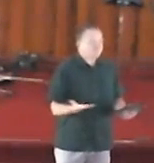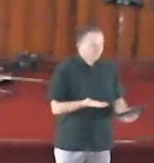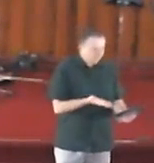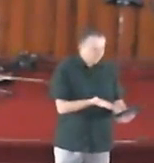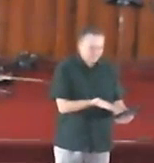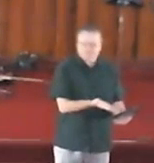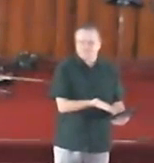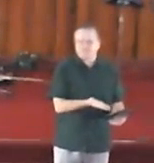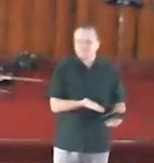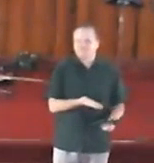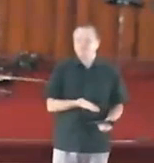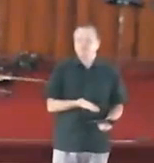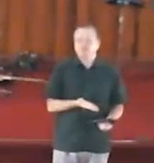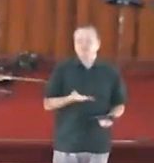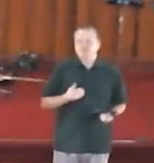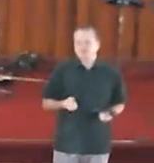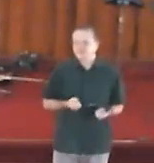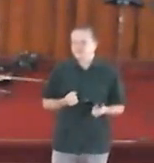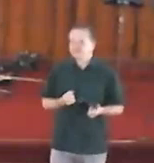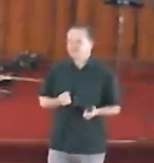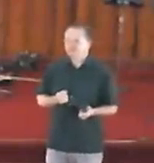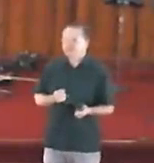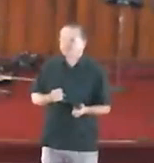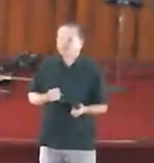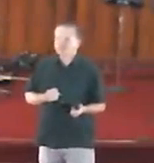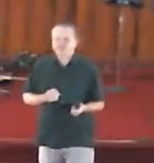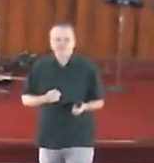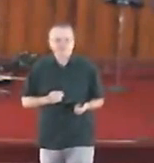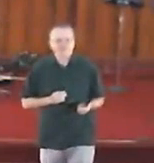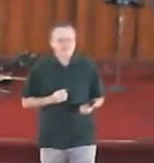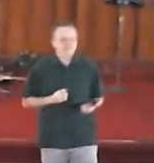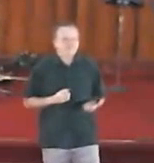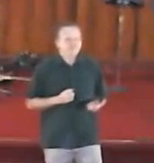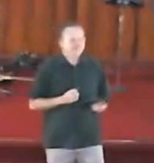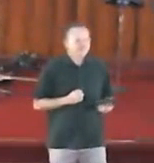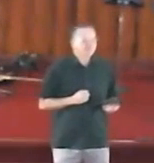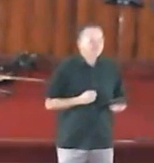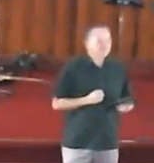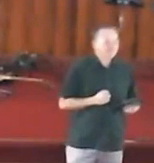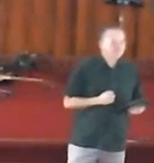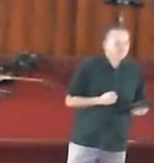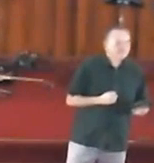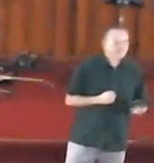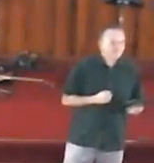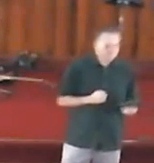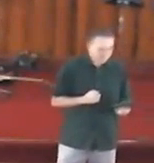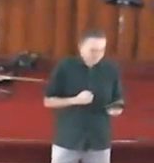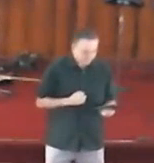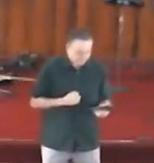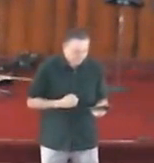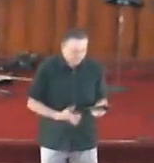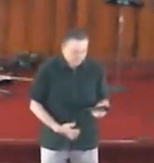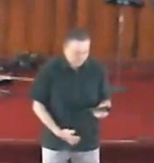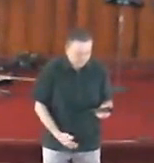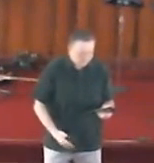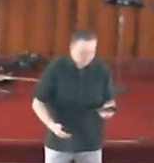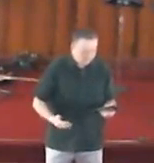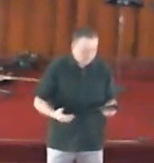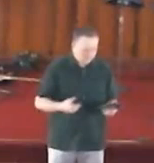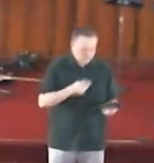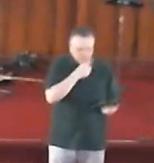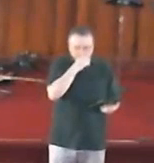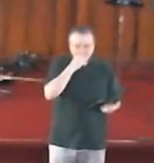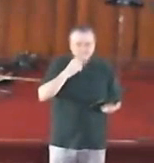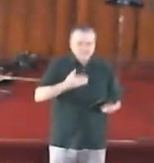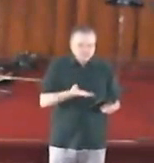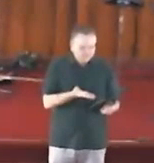educación recibiste? Les está diciendo Pablo. So that's more or less what Paul means. He's asking them, where were you educated? What education did you